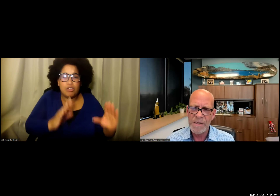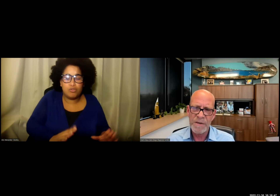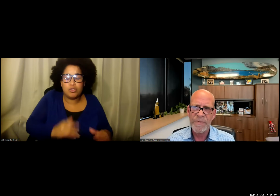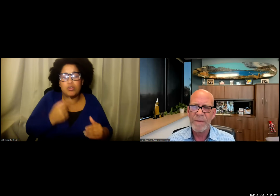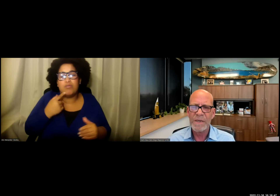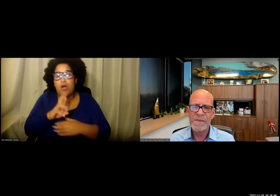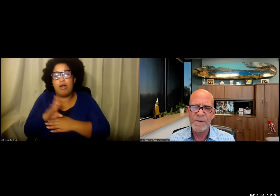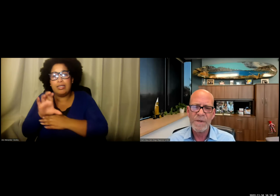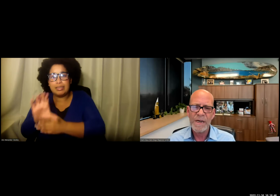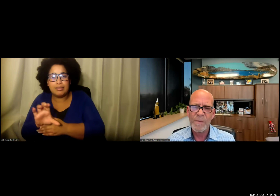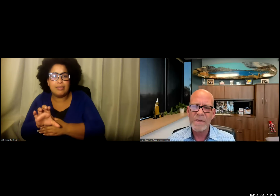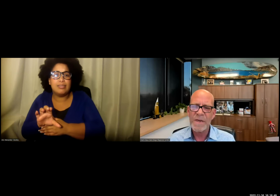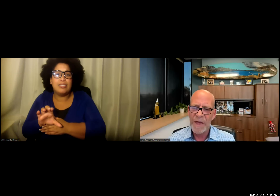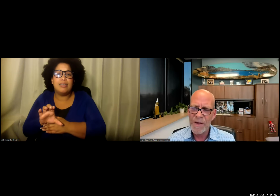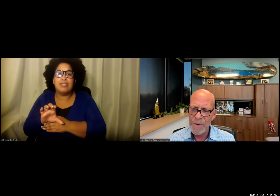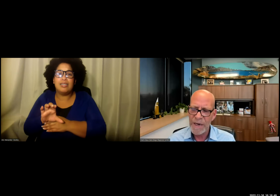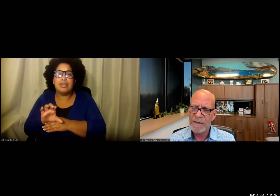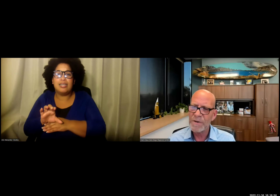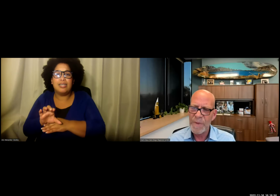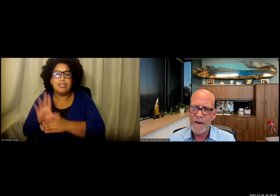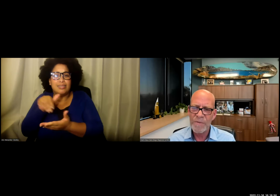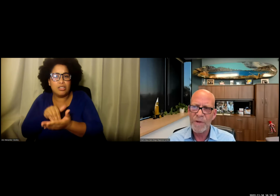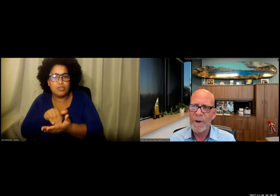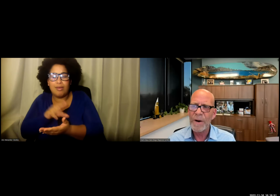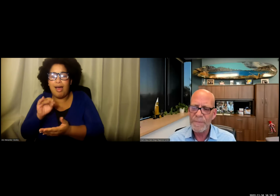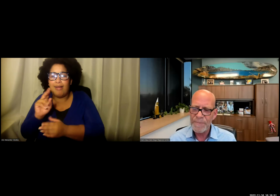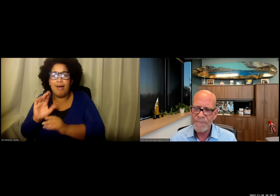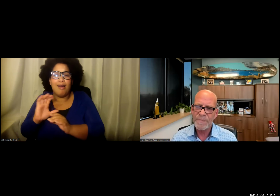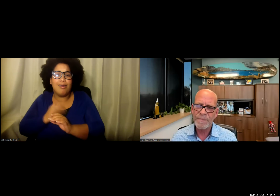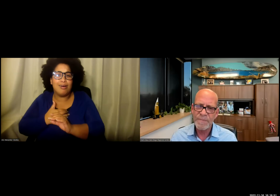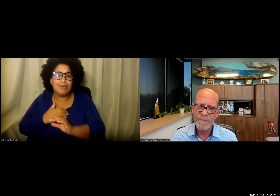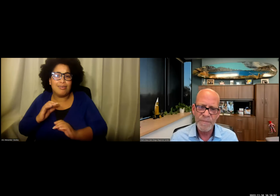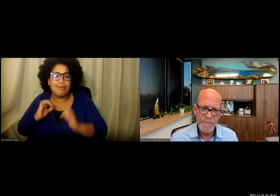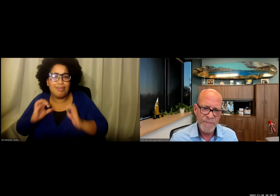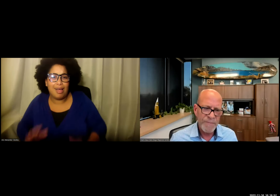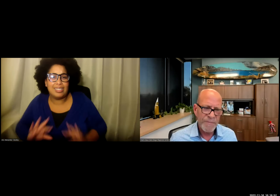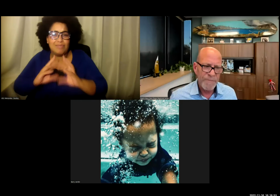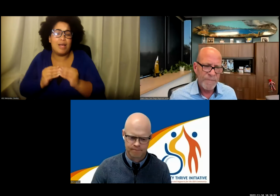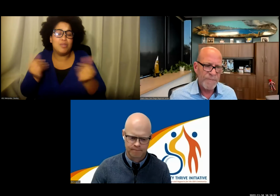for our clients and their families. So I want to say thank you, and I'll turn it back over to you, Barry.